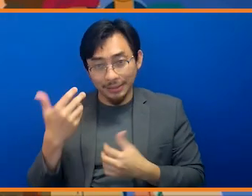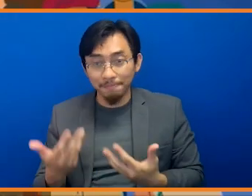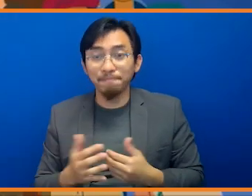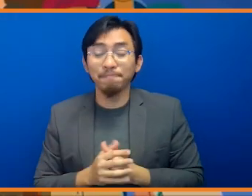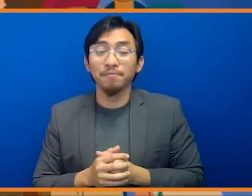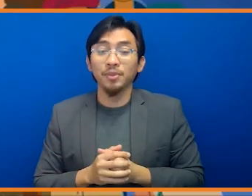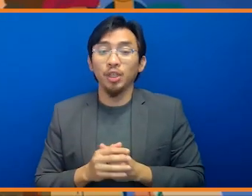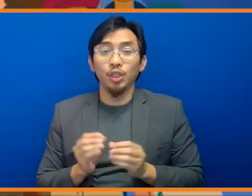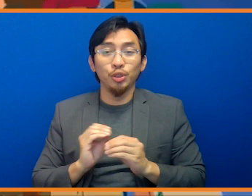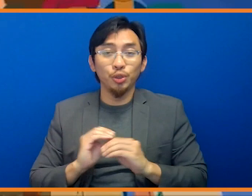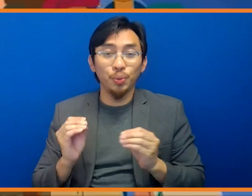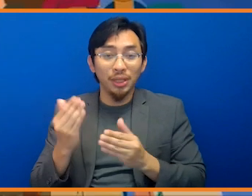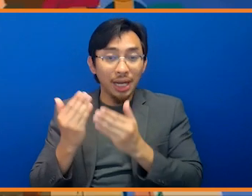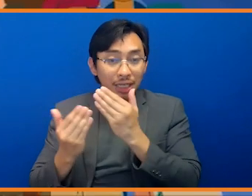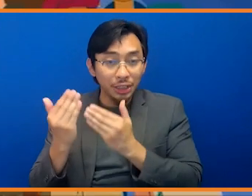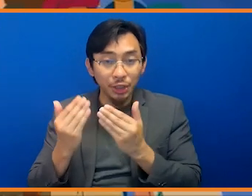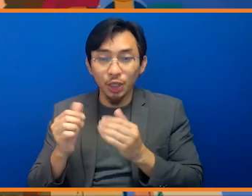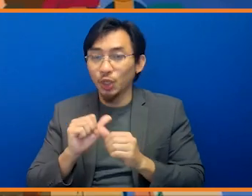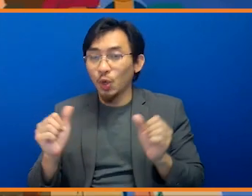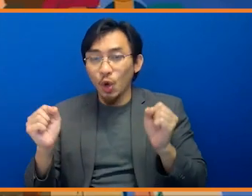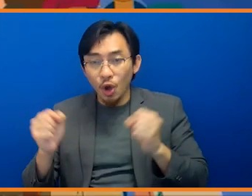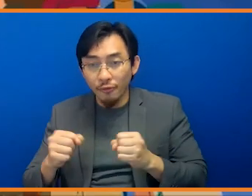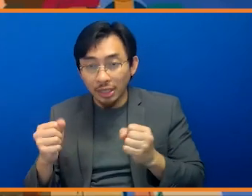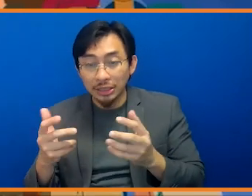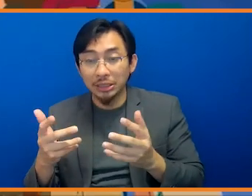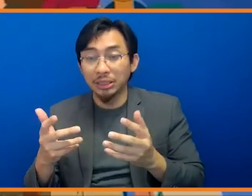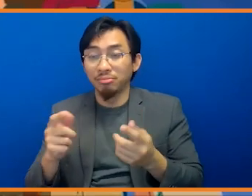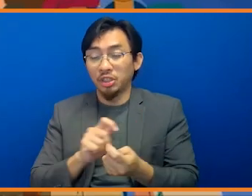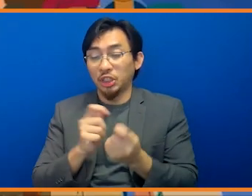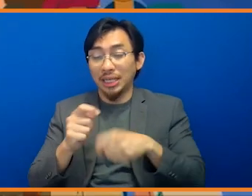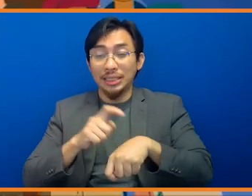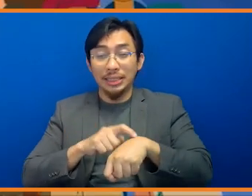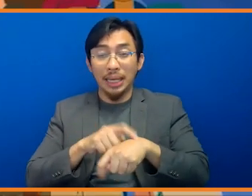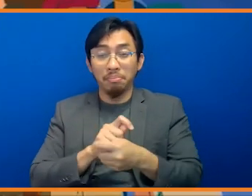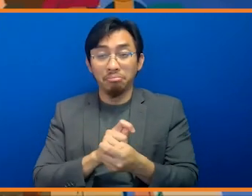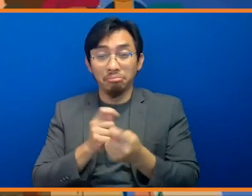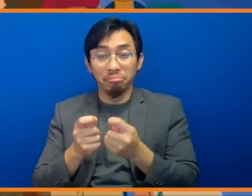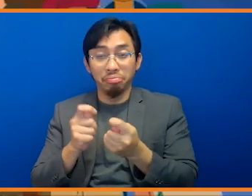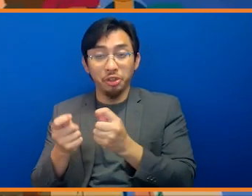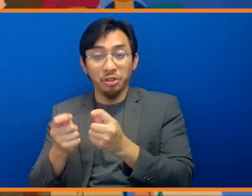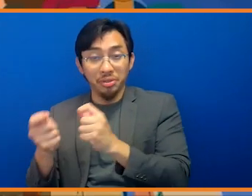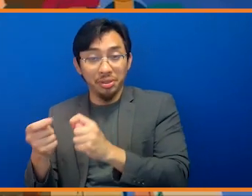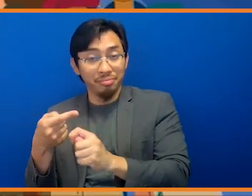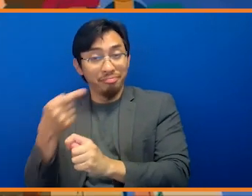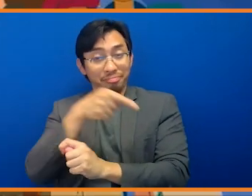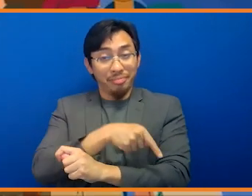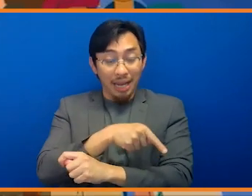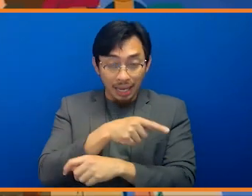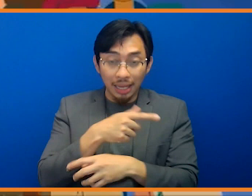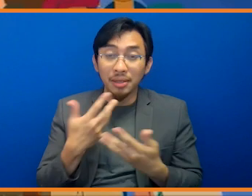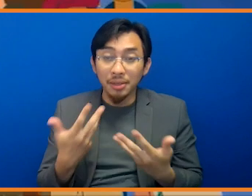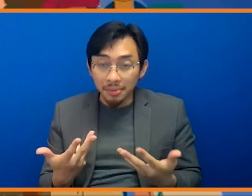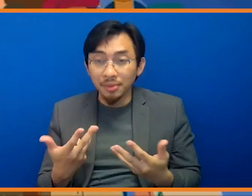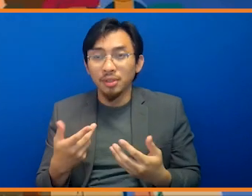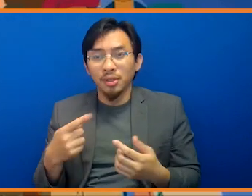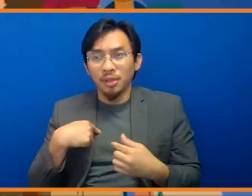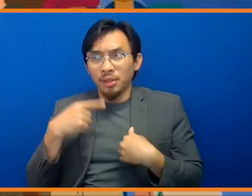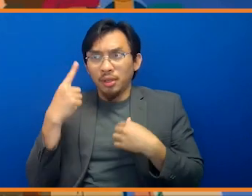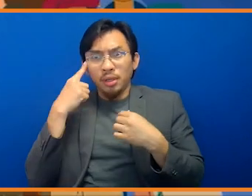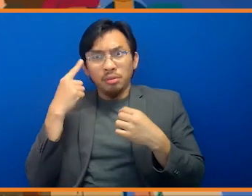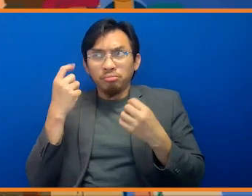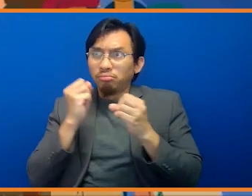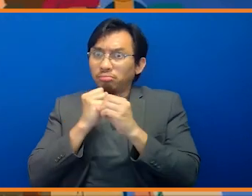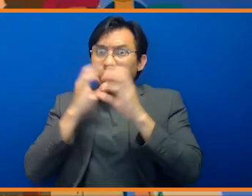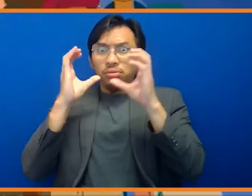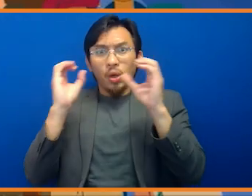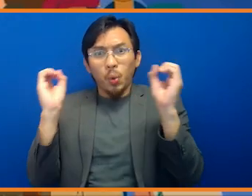No tradition, no convention can hold back the changes of the times, even if we are not consciously aware